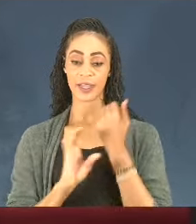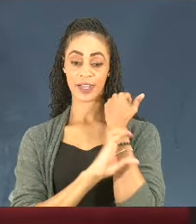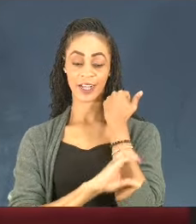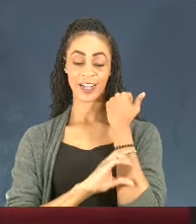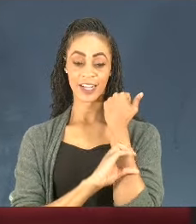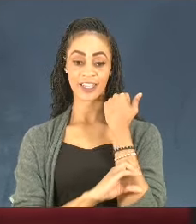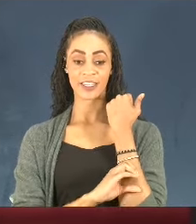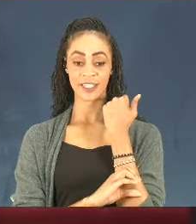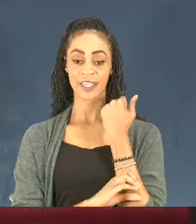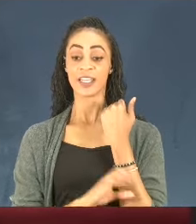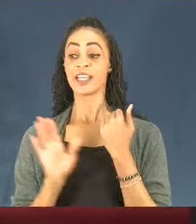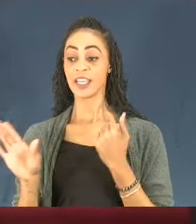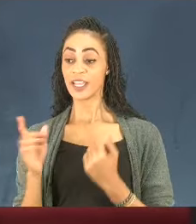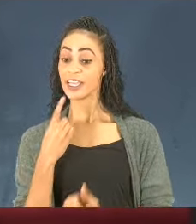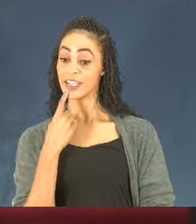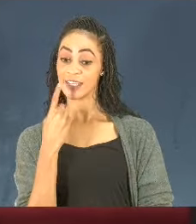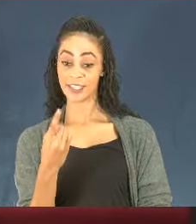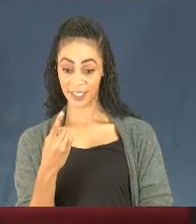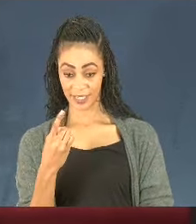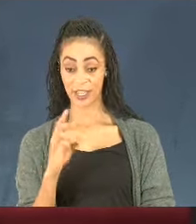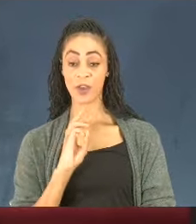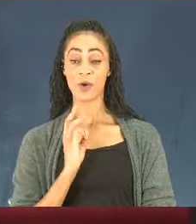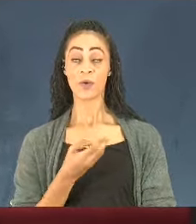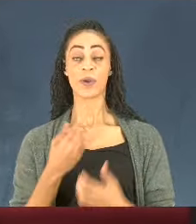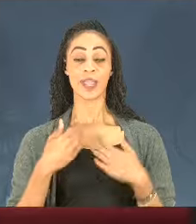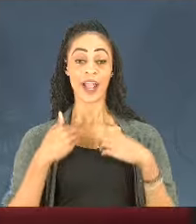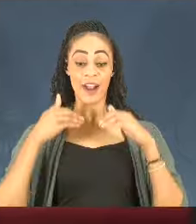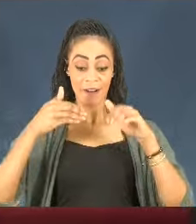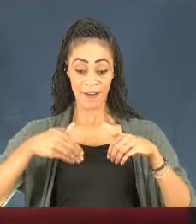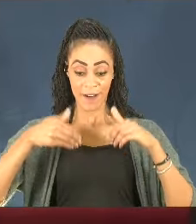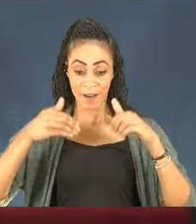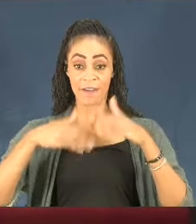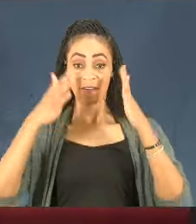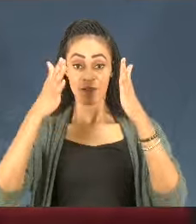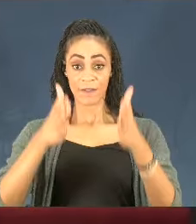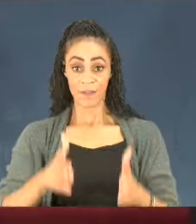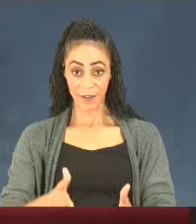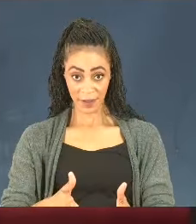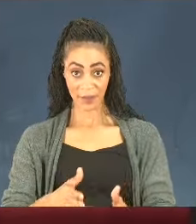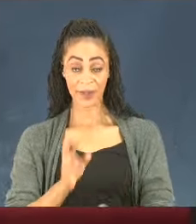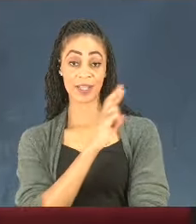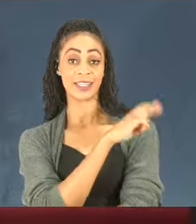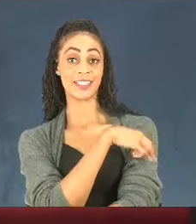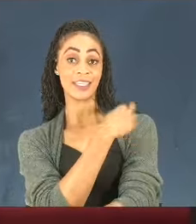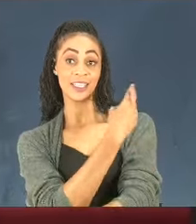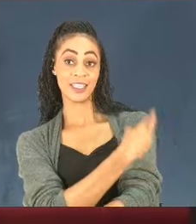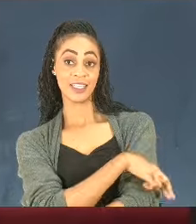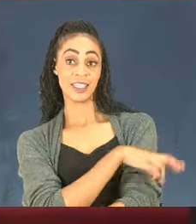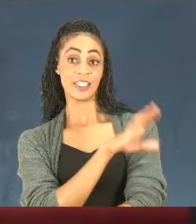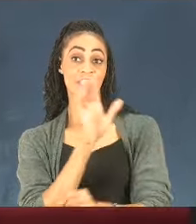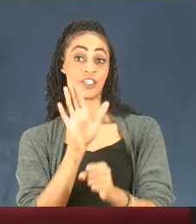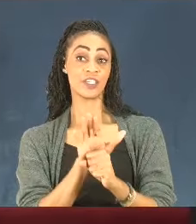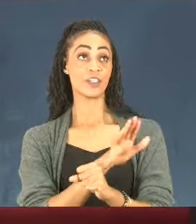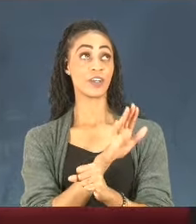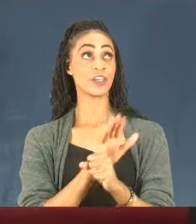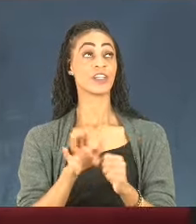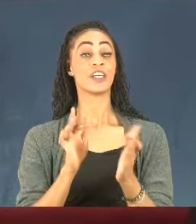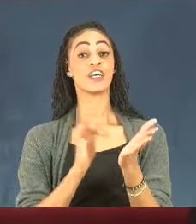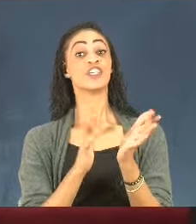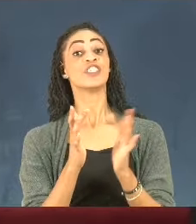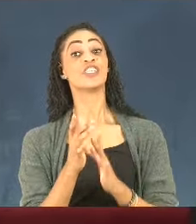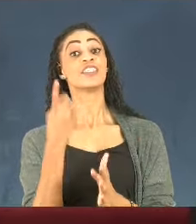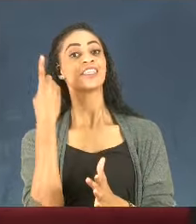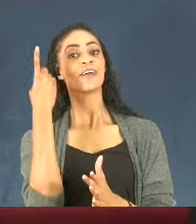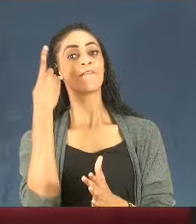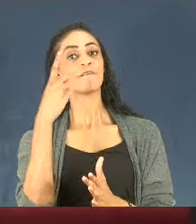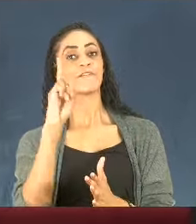farmer. There are doctors, nurses, and paramedics, and doctors and nurses, because God was the first divine